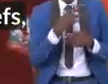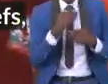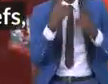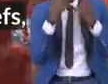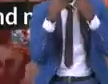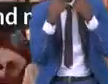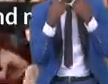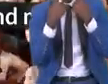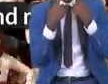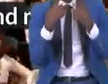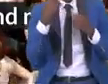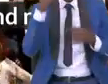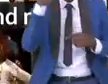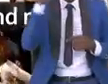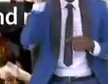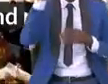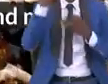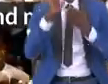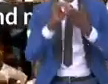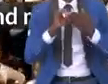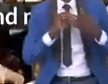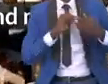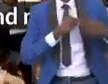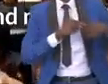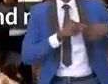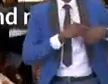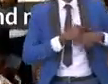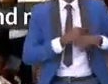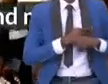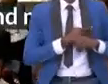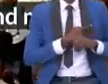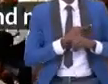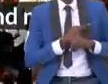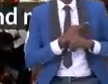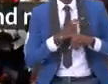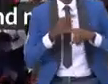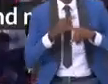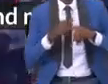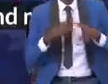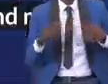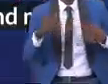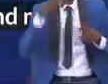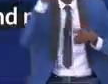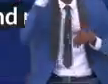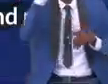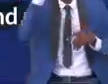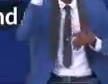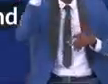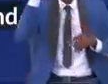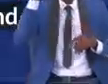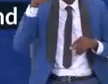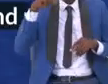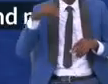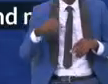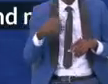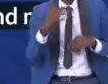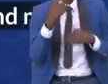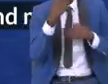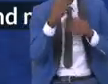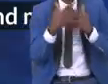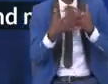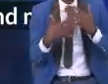grief, but he sweat great drops of blood for yours and mine. Let's say it